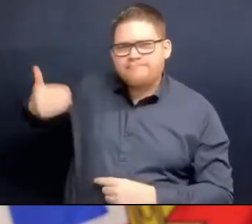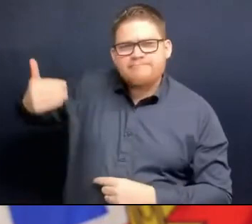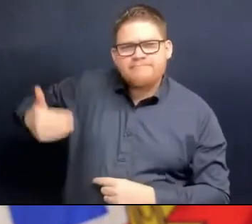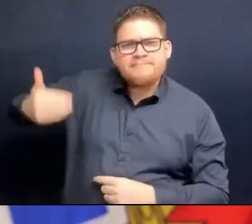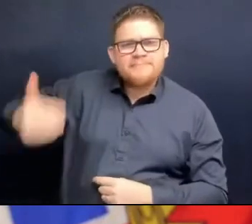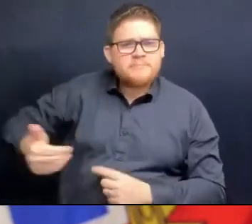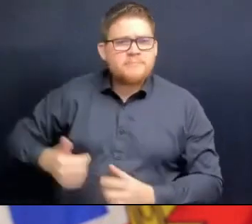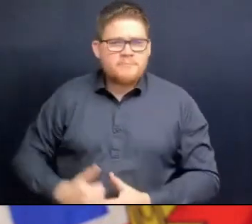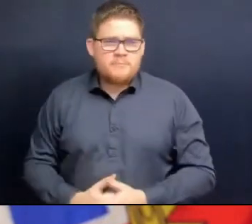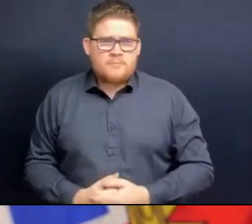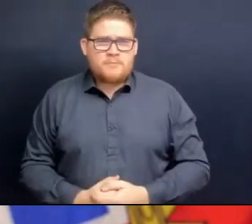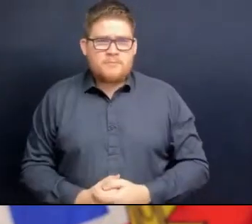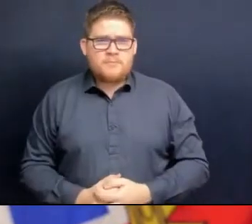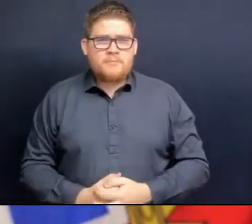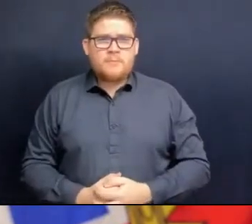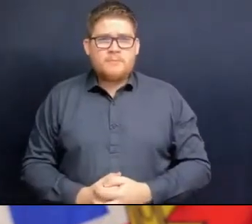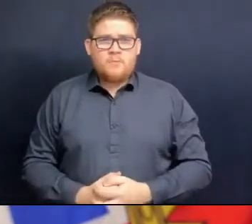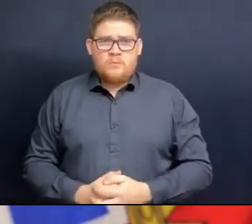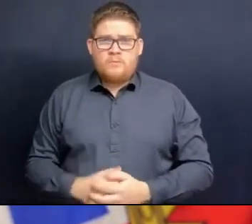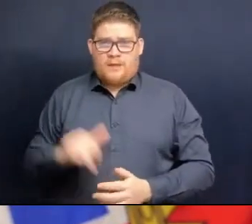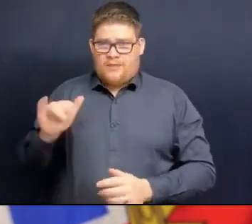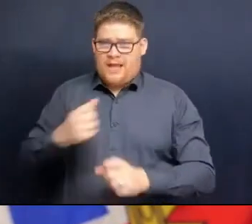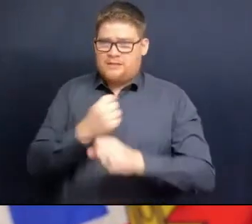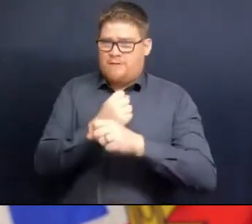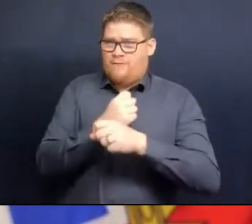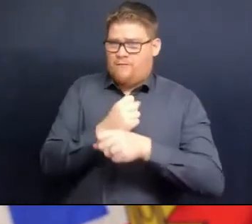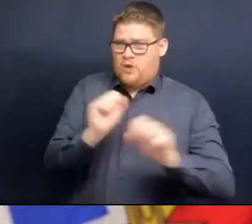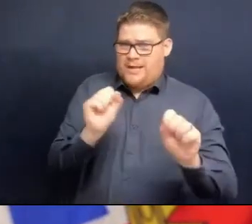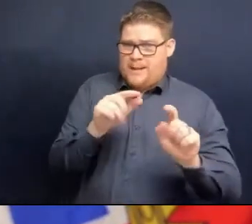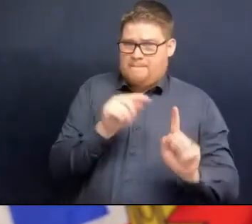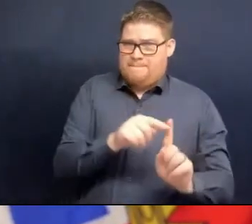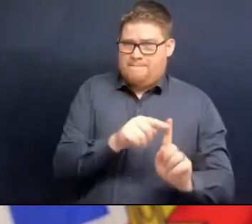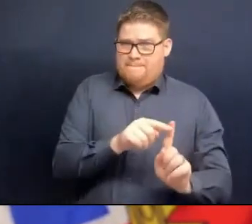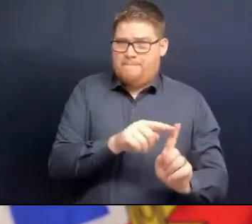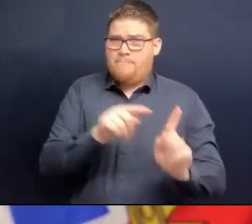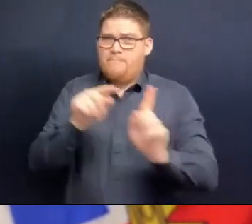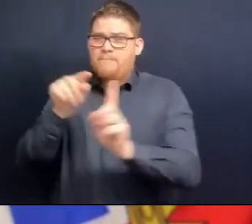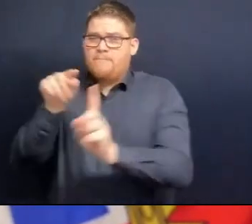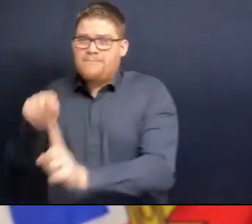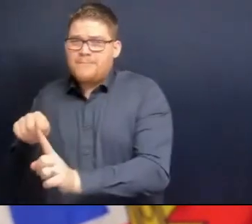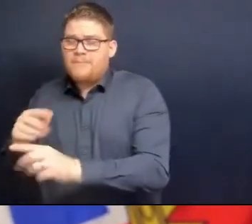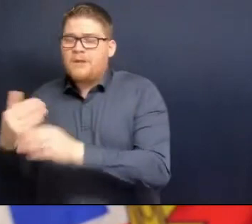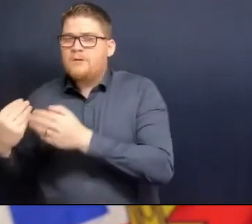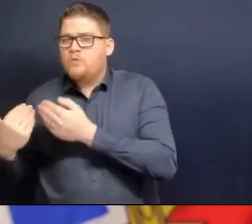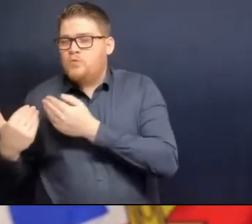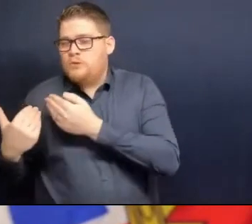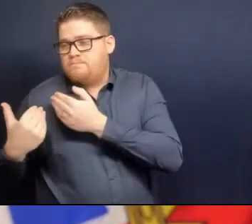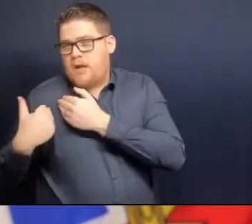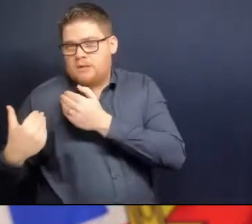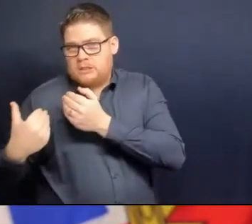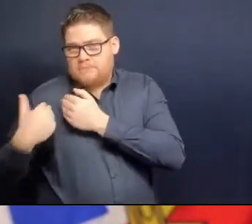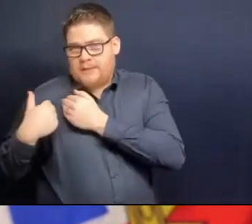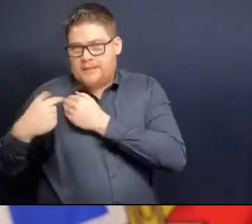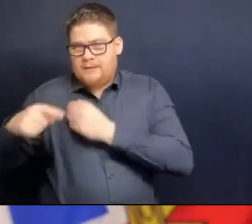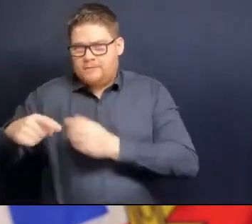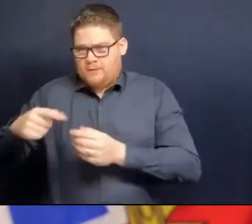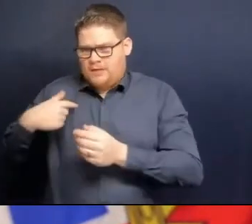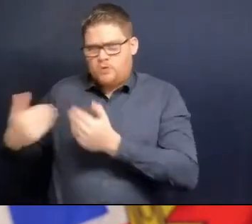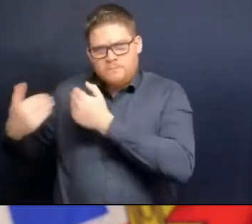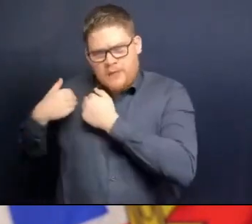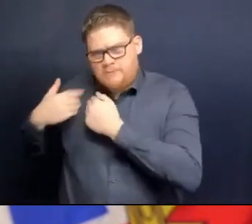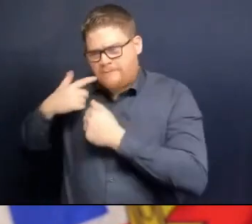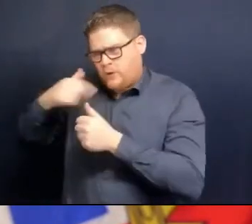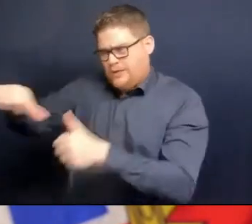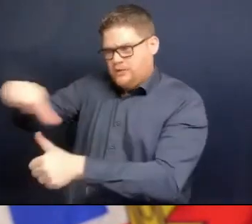issues over the last little while. But we also have responsibilities to each other. And, you know, it's probably when